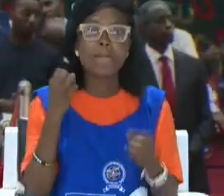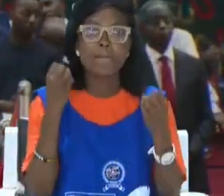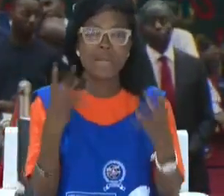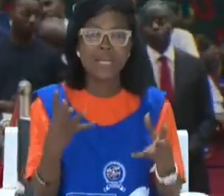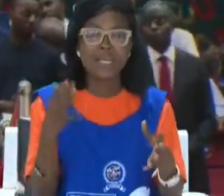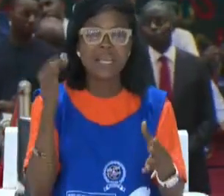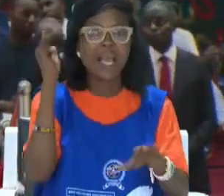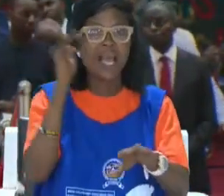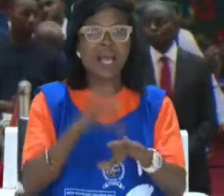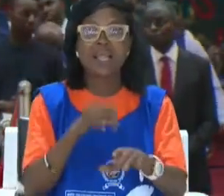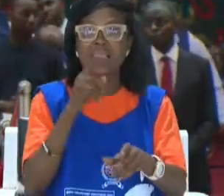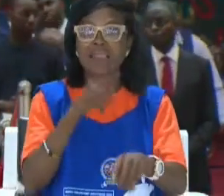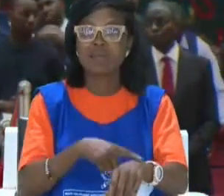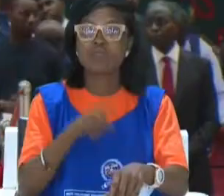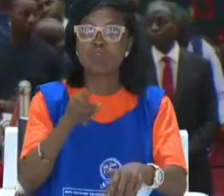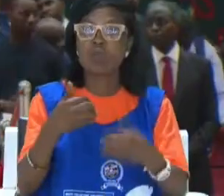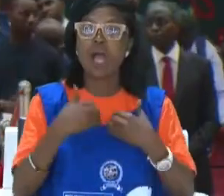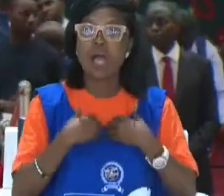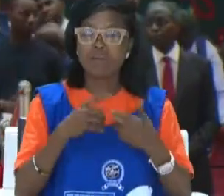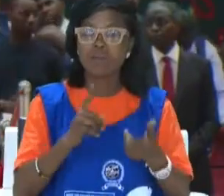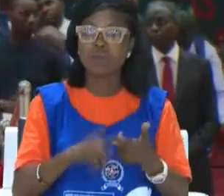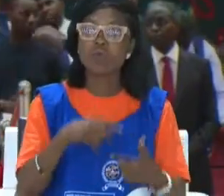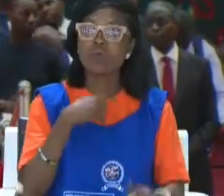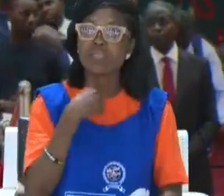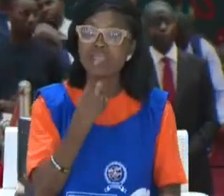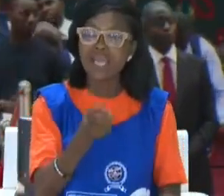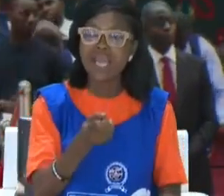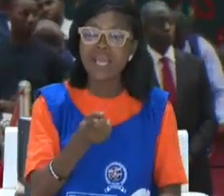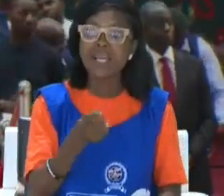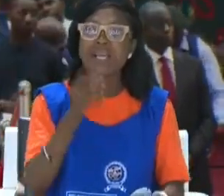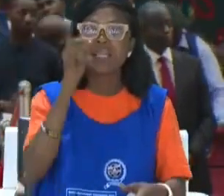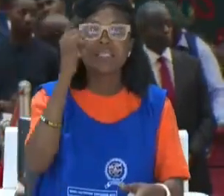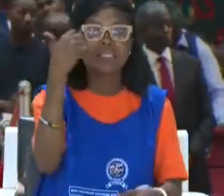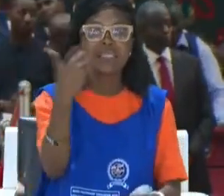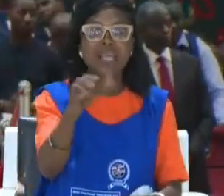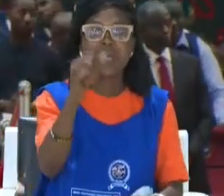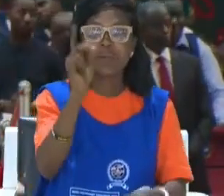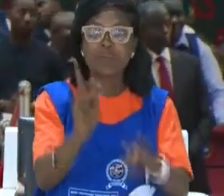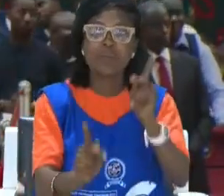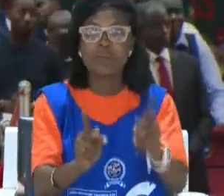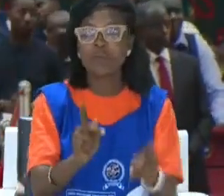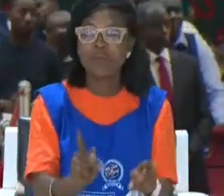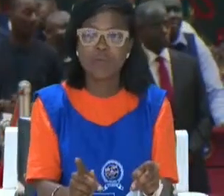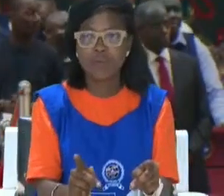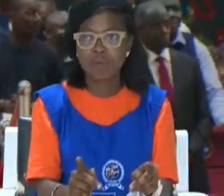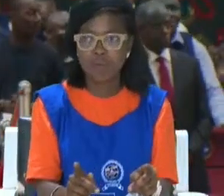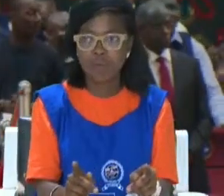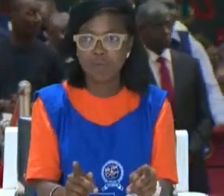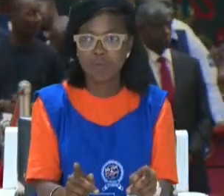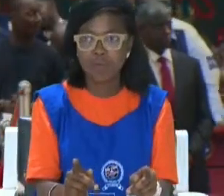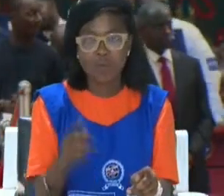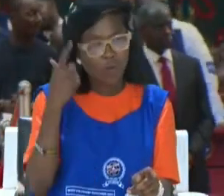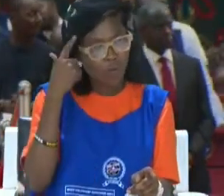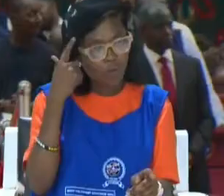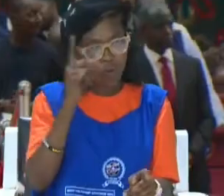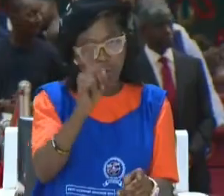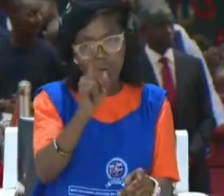times you have to tell 10 people for one fellow to come.